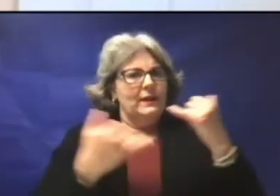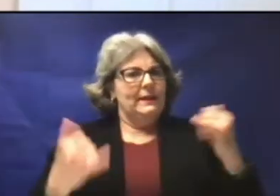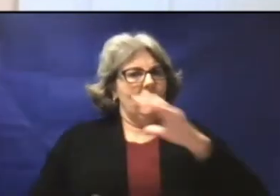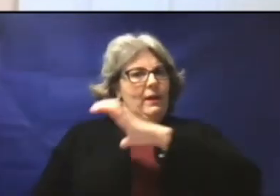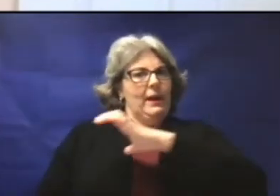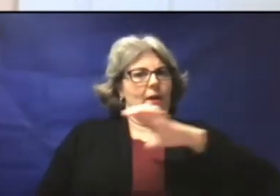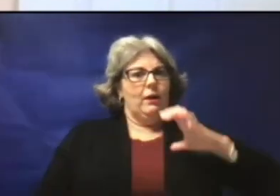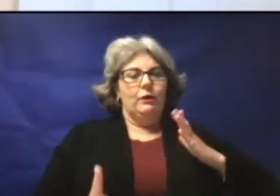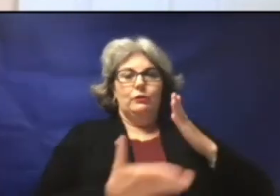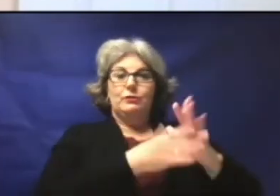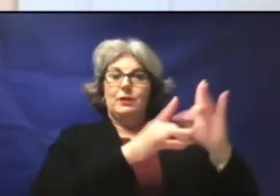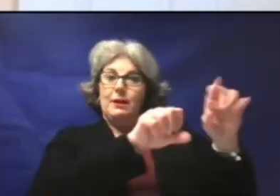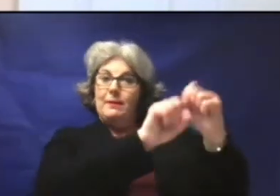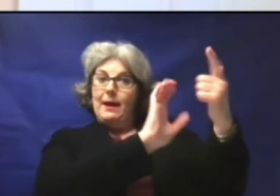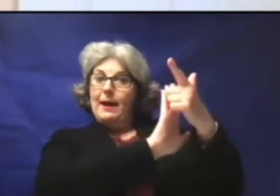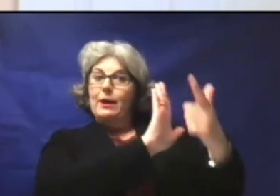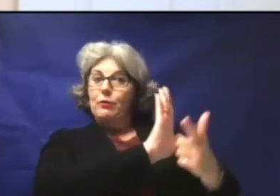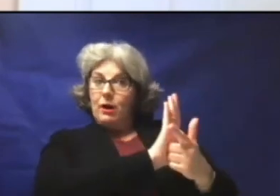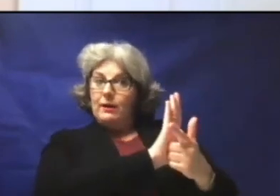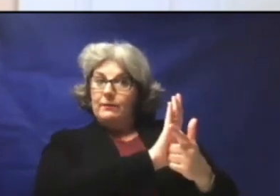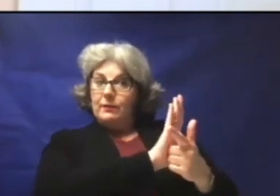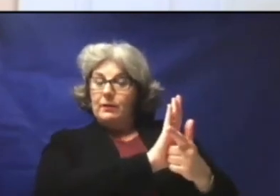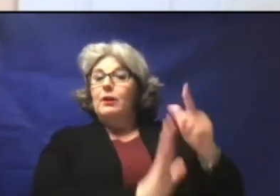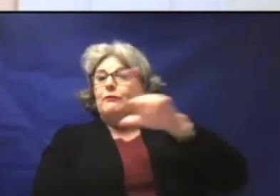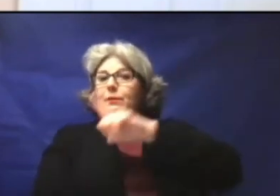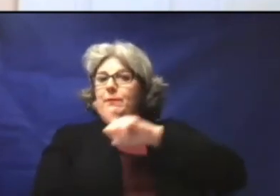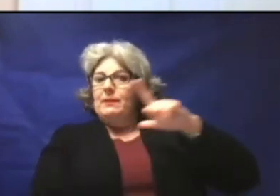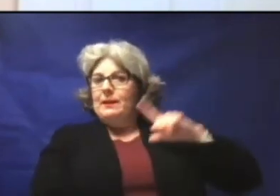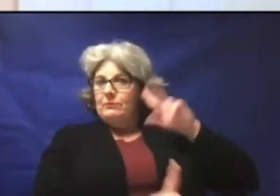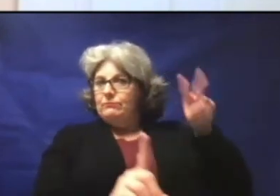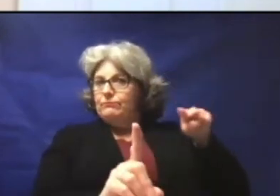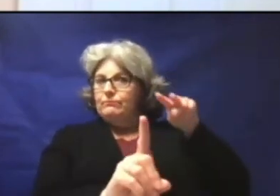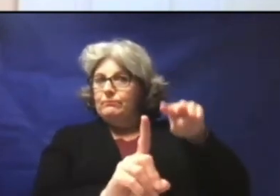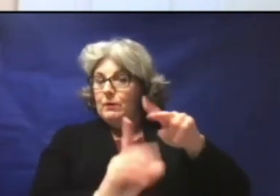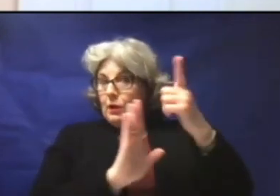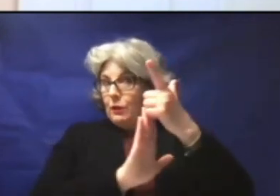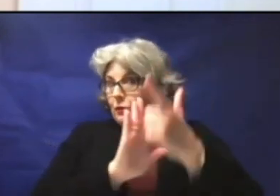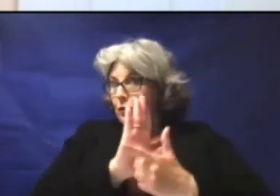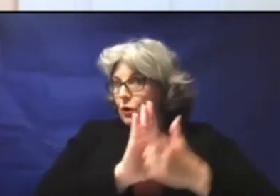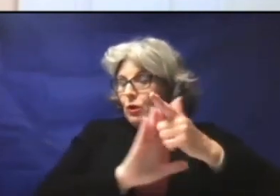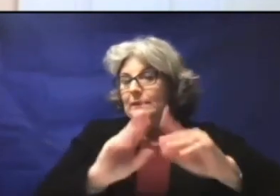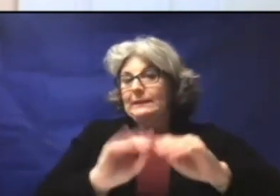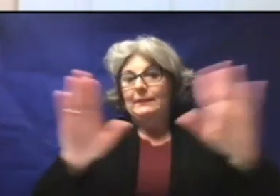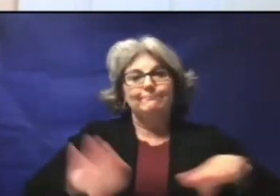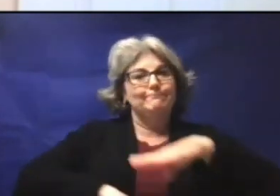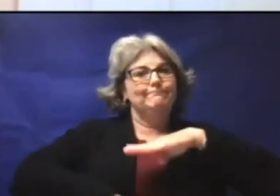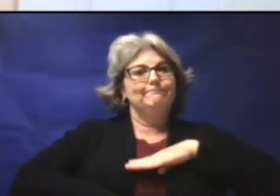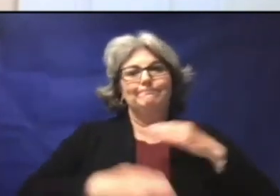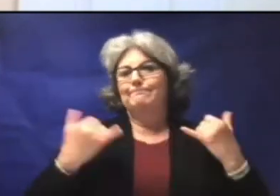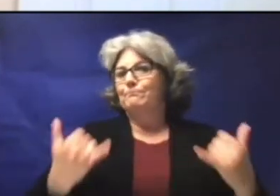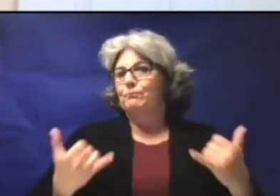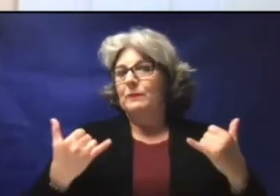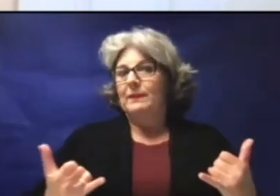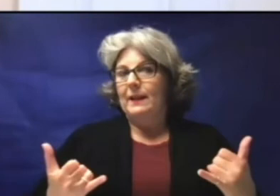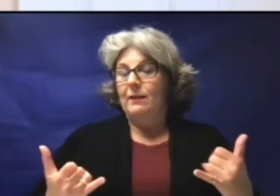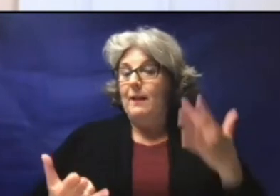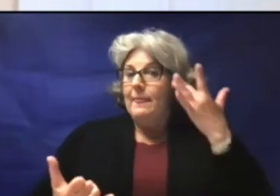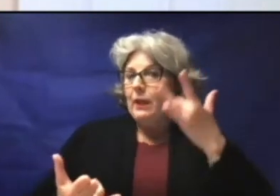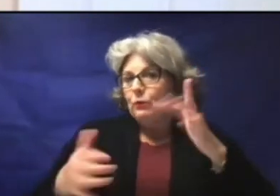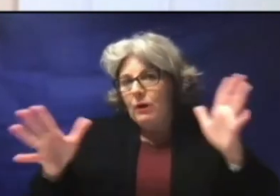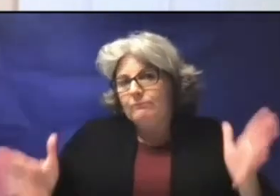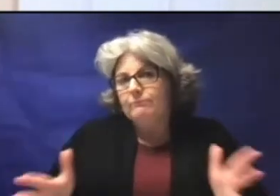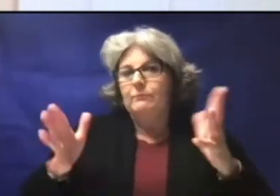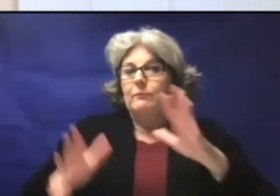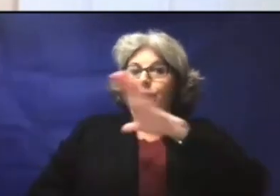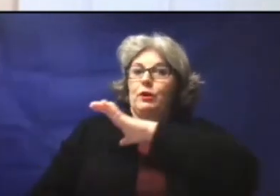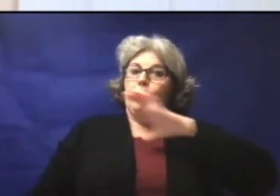to stop hate crimes from a legislative standpoint. Our laws are clearly not suited to this moment. That is why we are pushing for